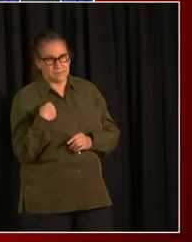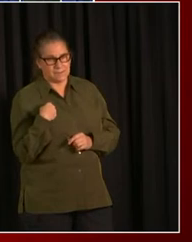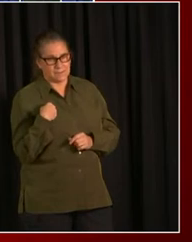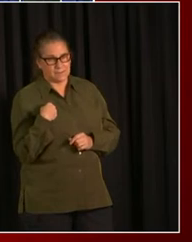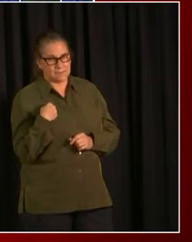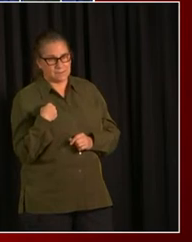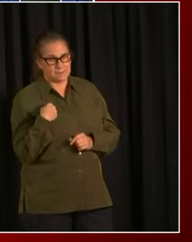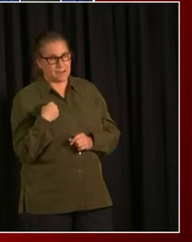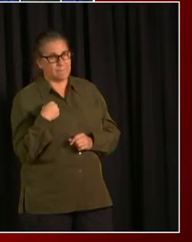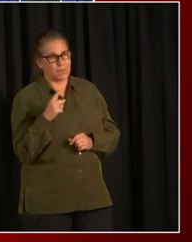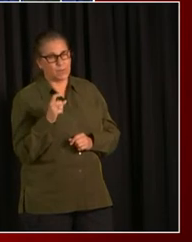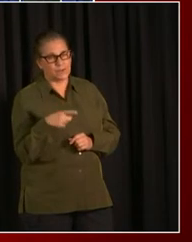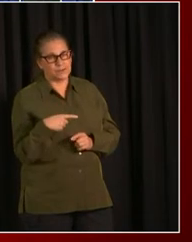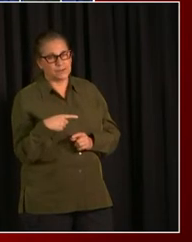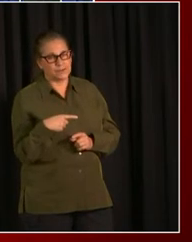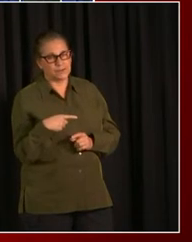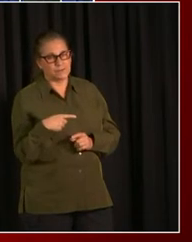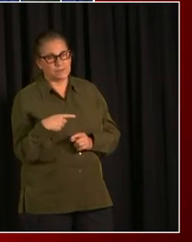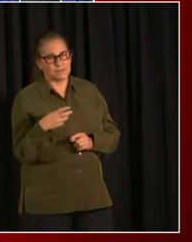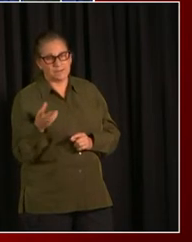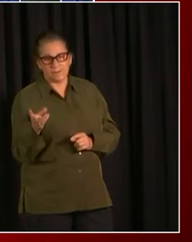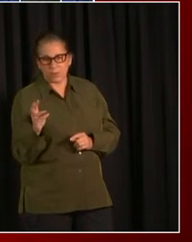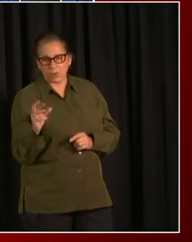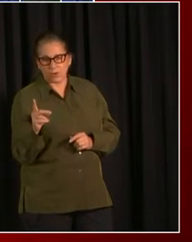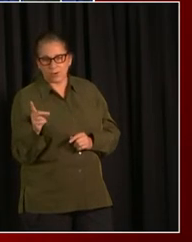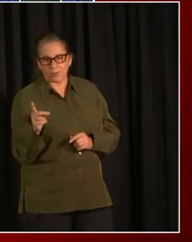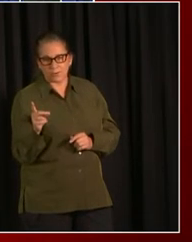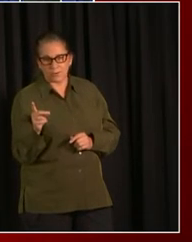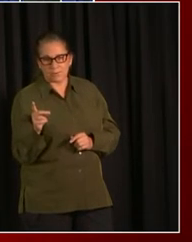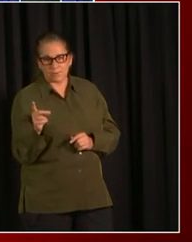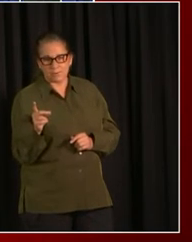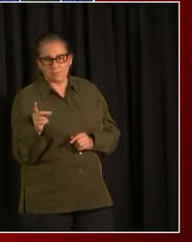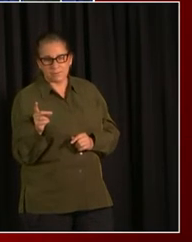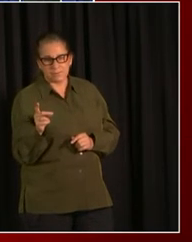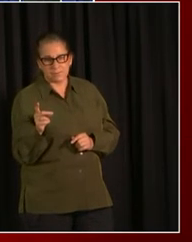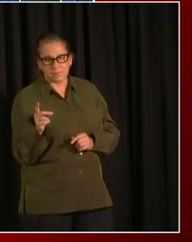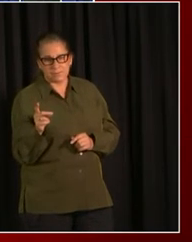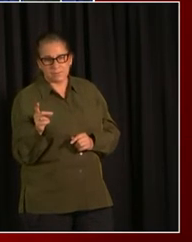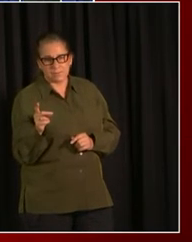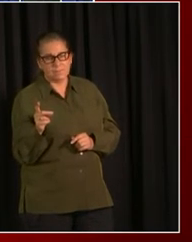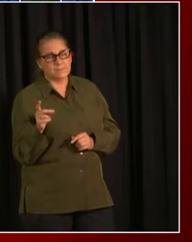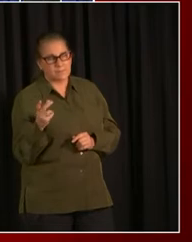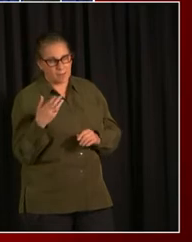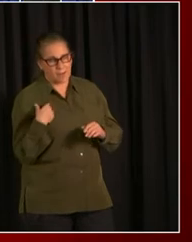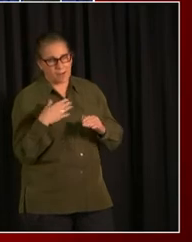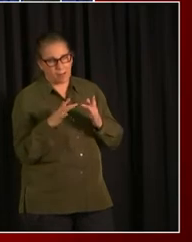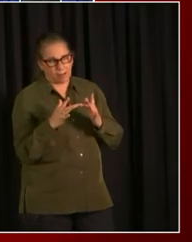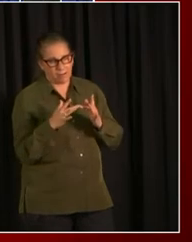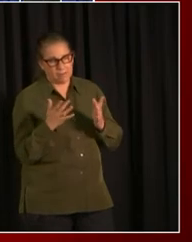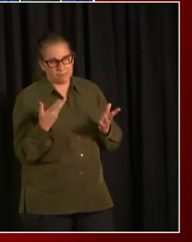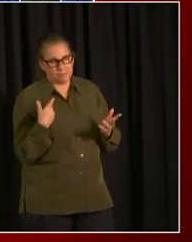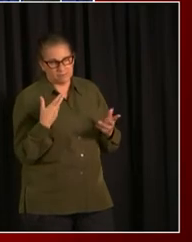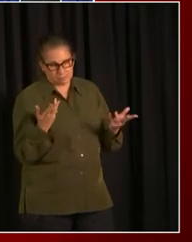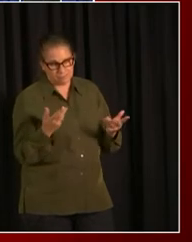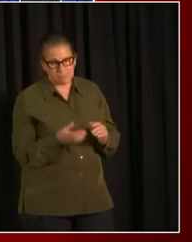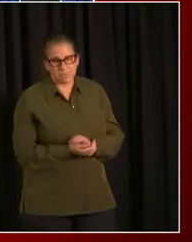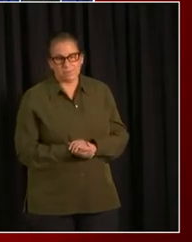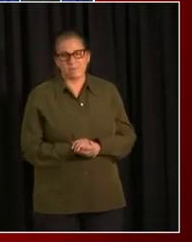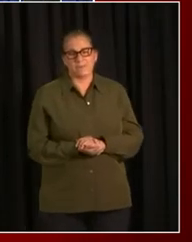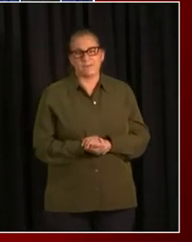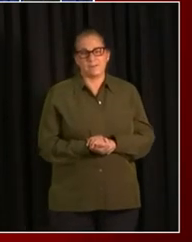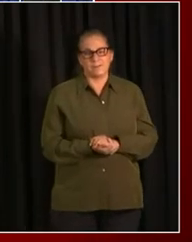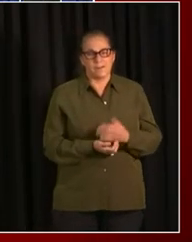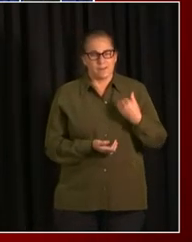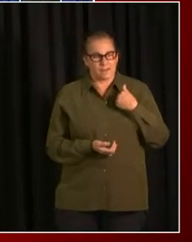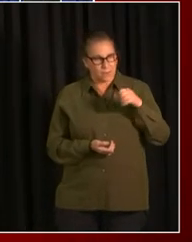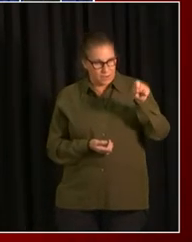for field use. If recreational sports leagues, little leagues will be able to participate in those activities